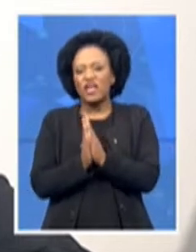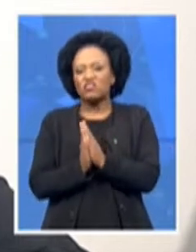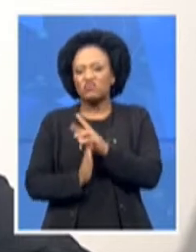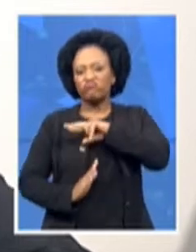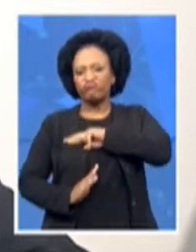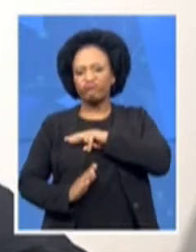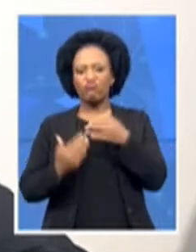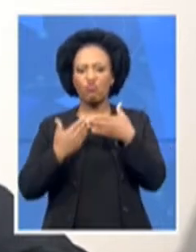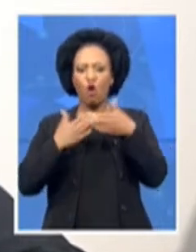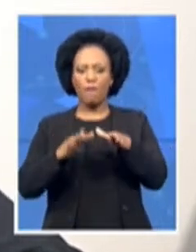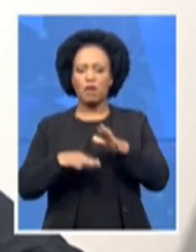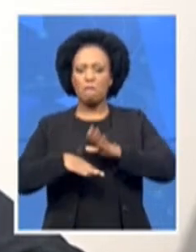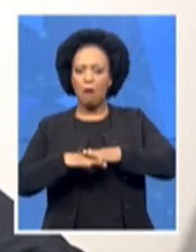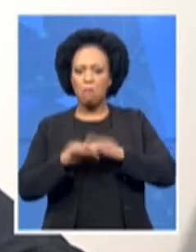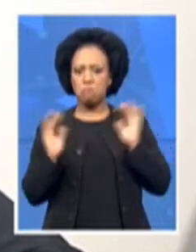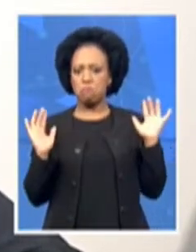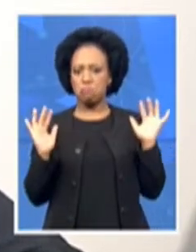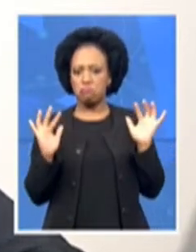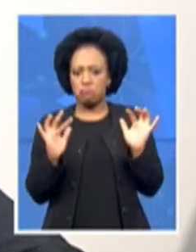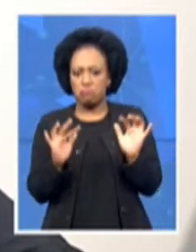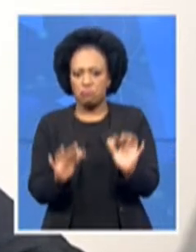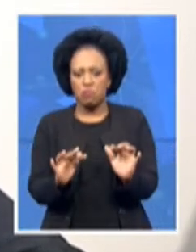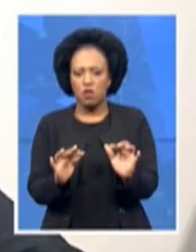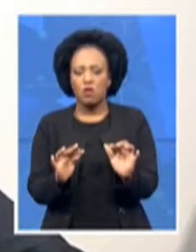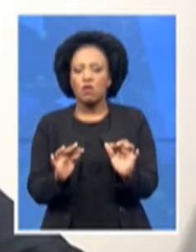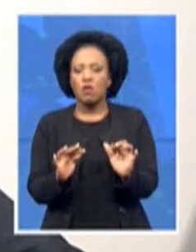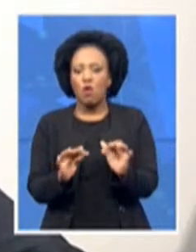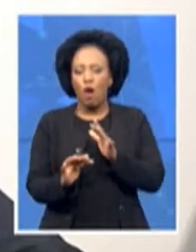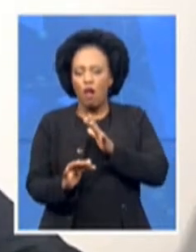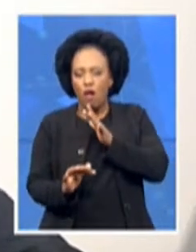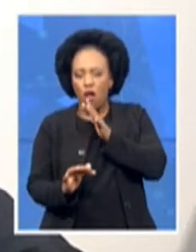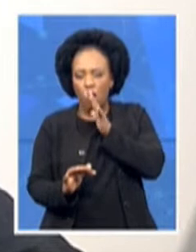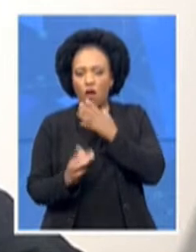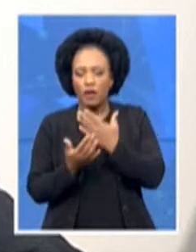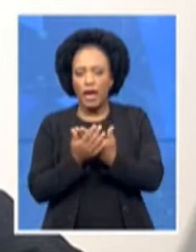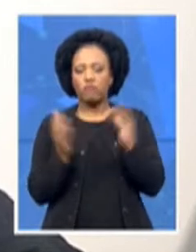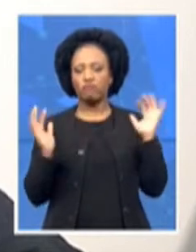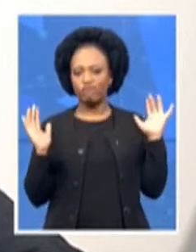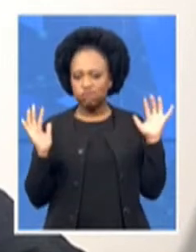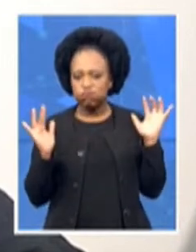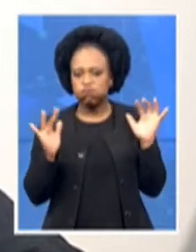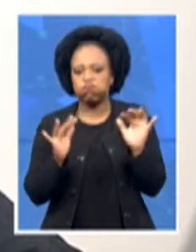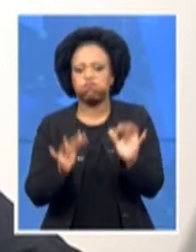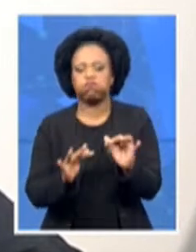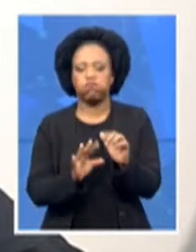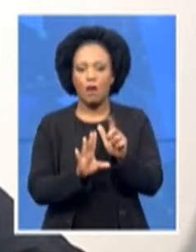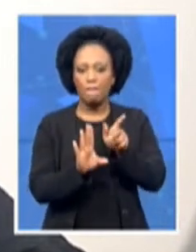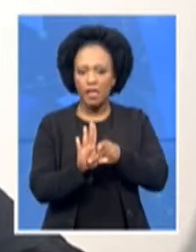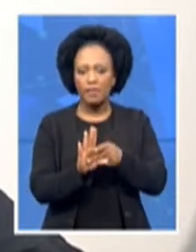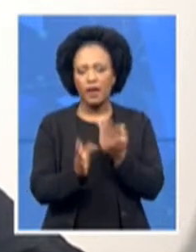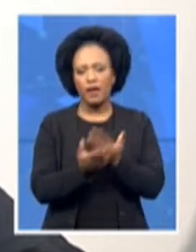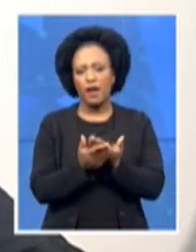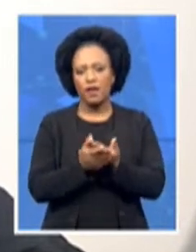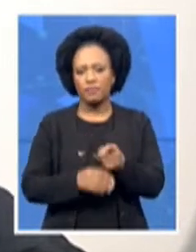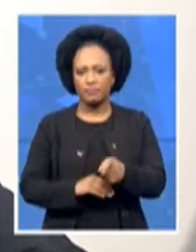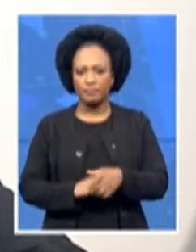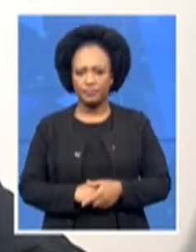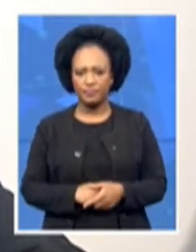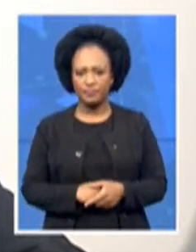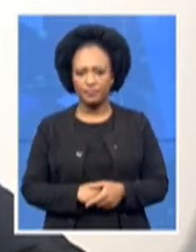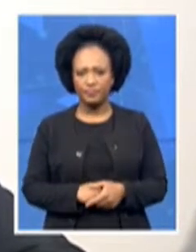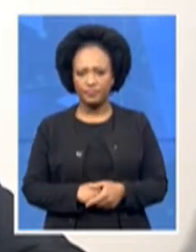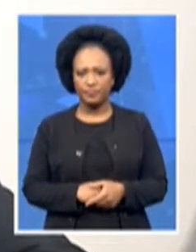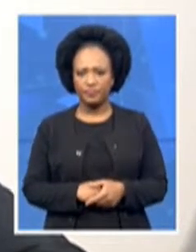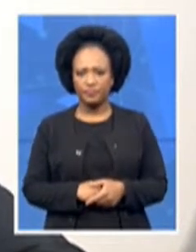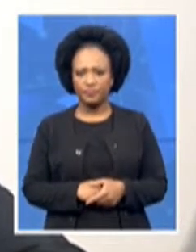in bigger numbers and bigger participation. That is what we want to make possible. Of course, we know